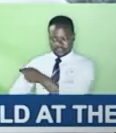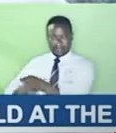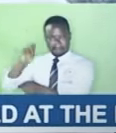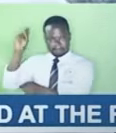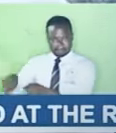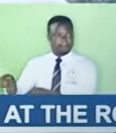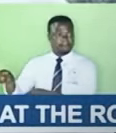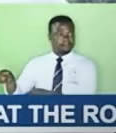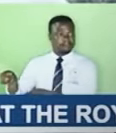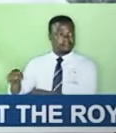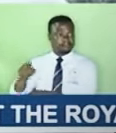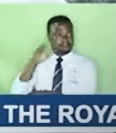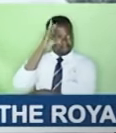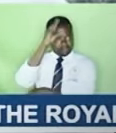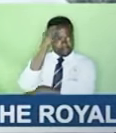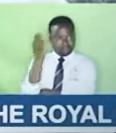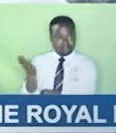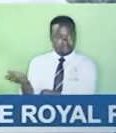at him.